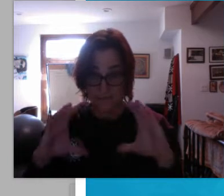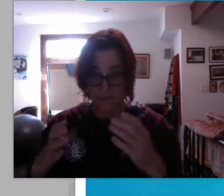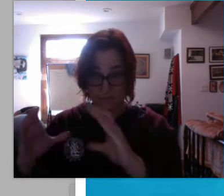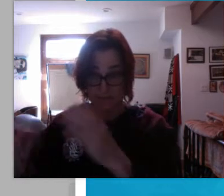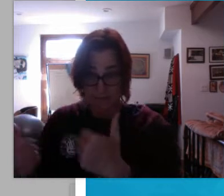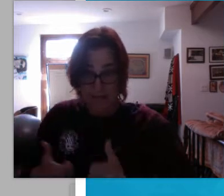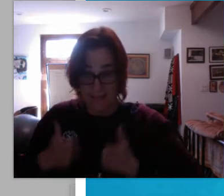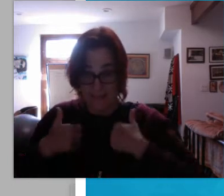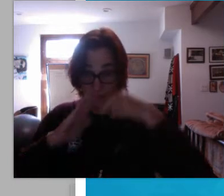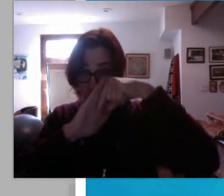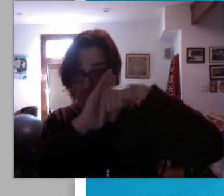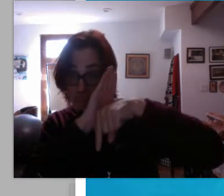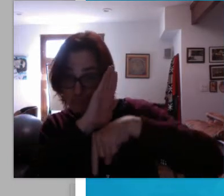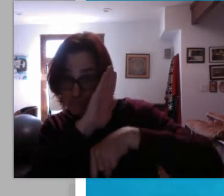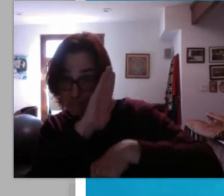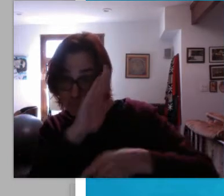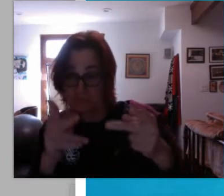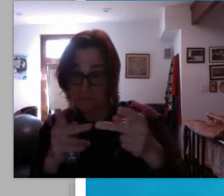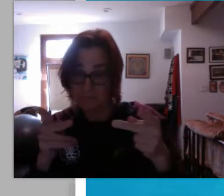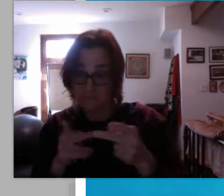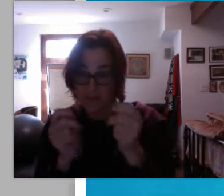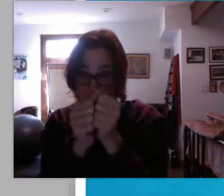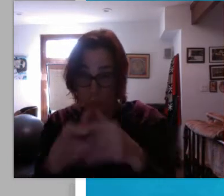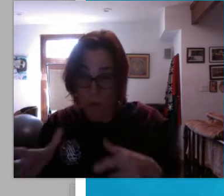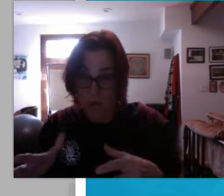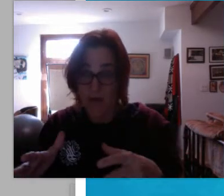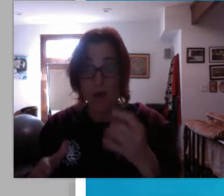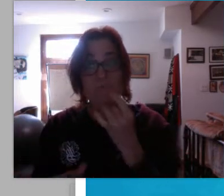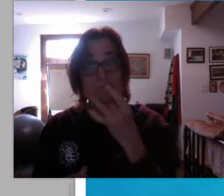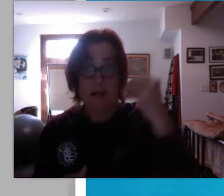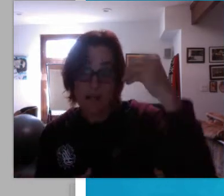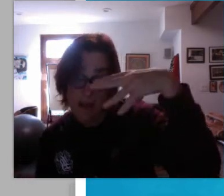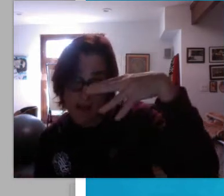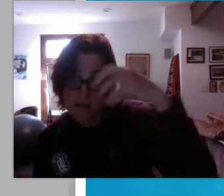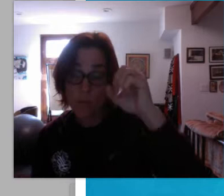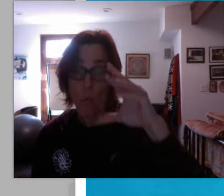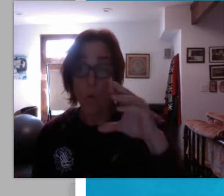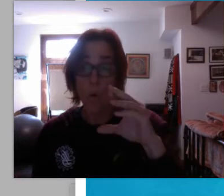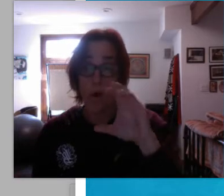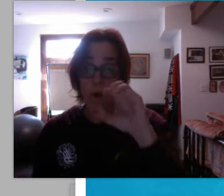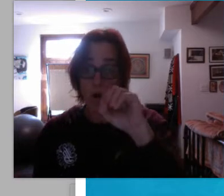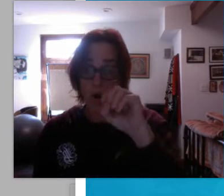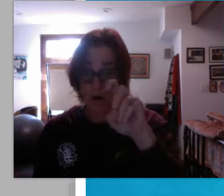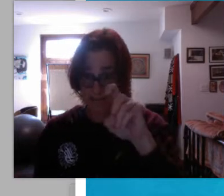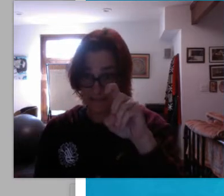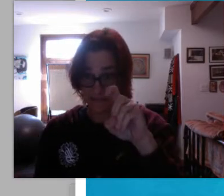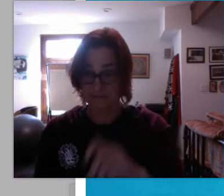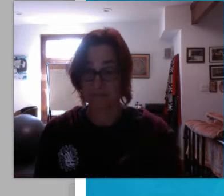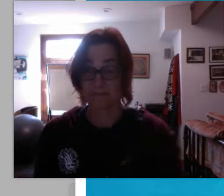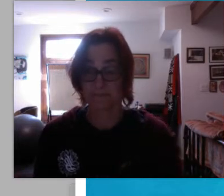species lived in deep places without light or oxygen.